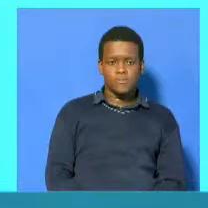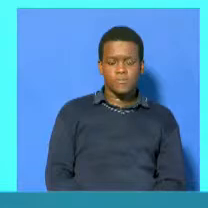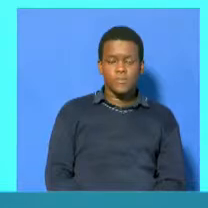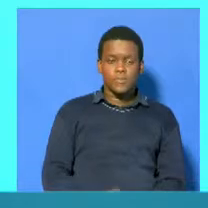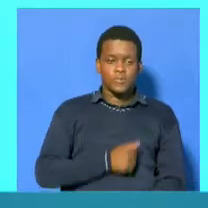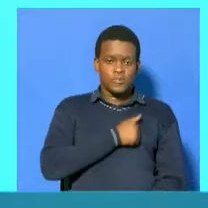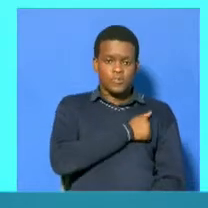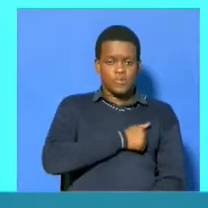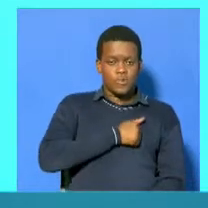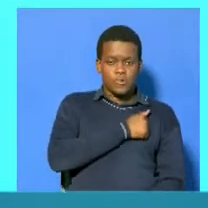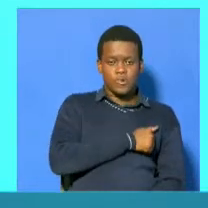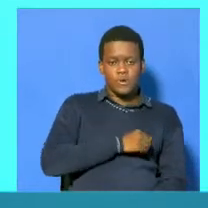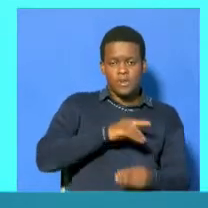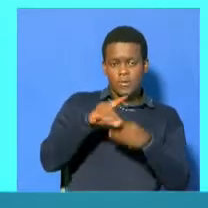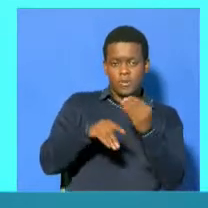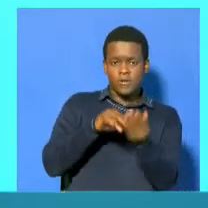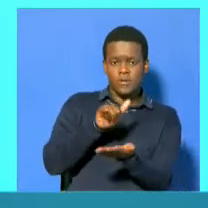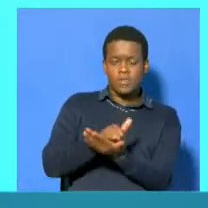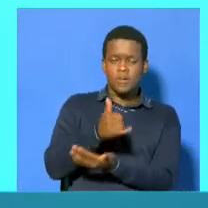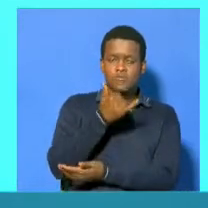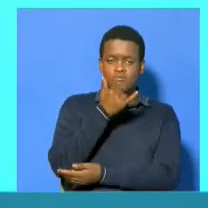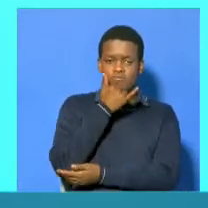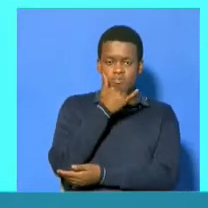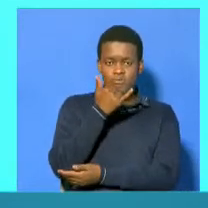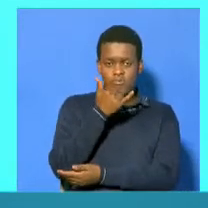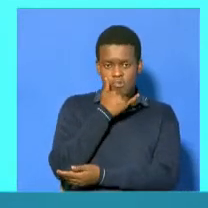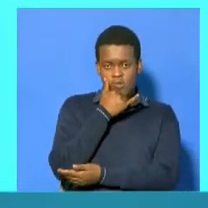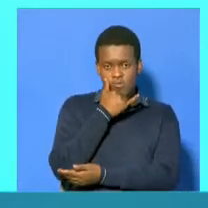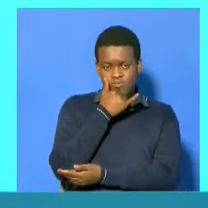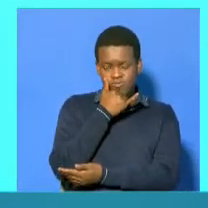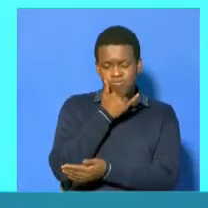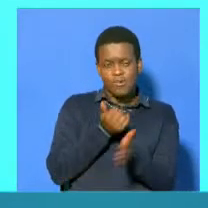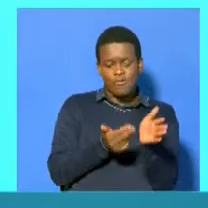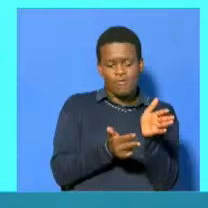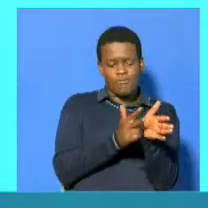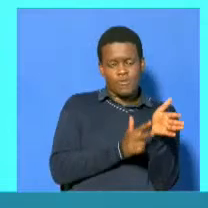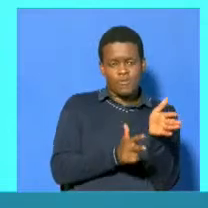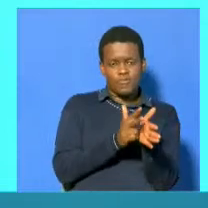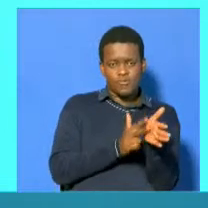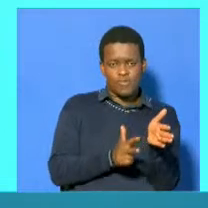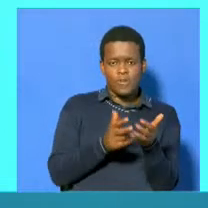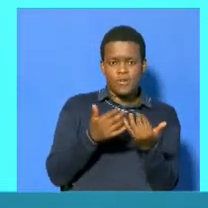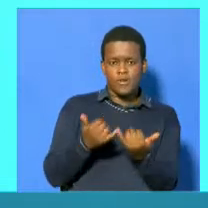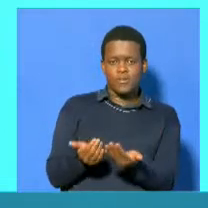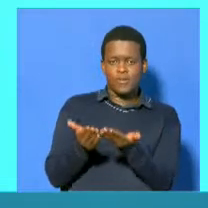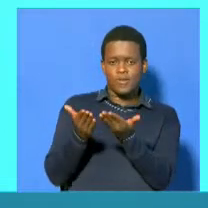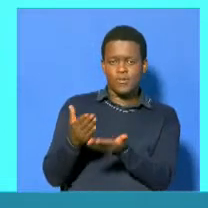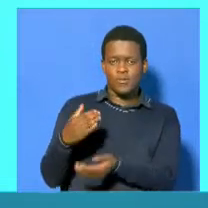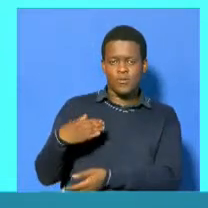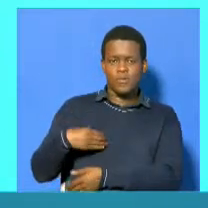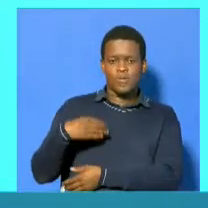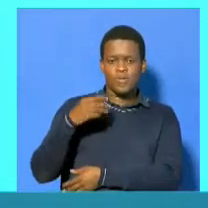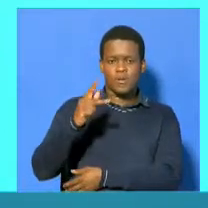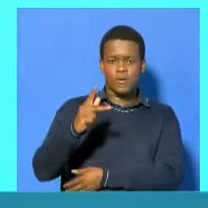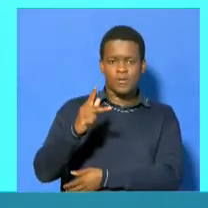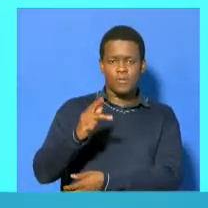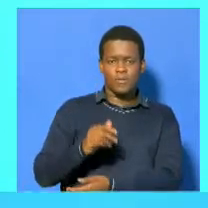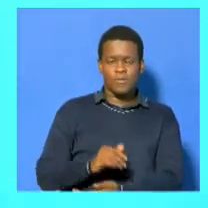We apologize for that. Please bear with us. Now back to Khomso to give us the backheads.